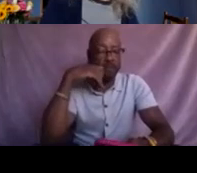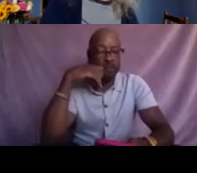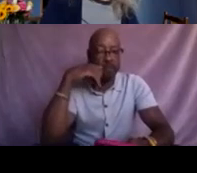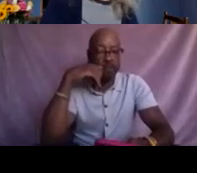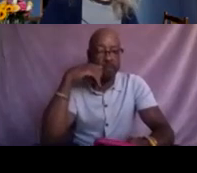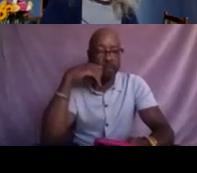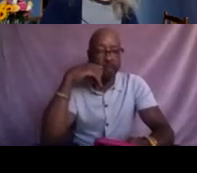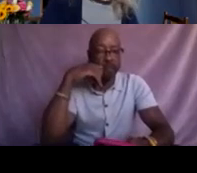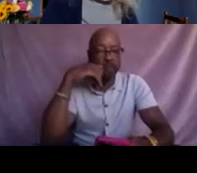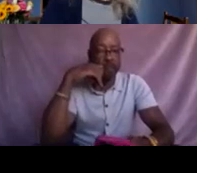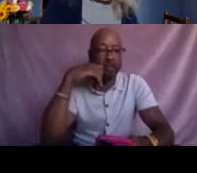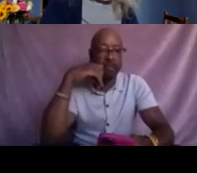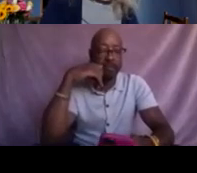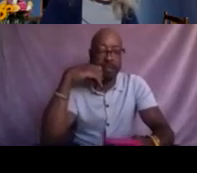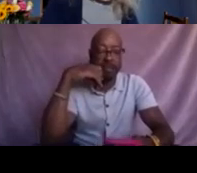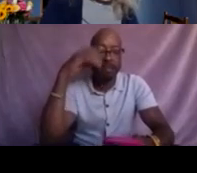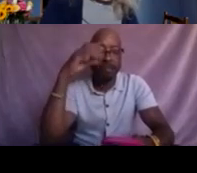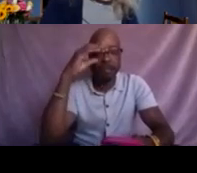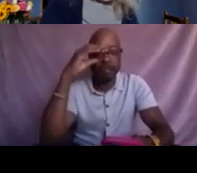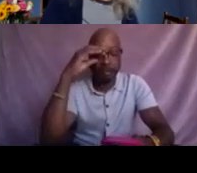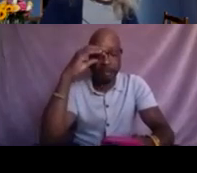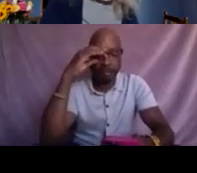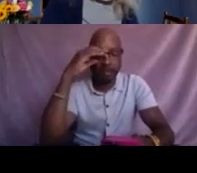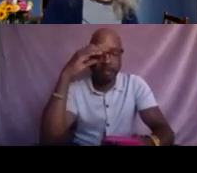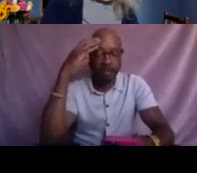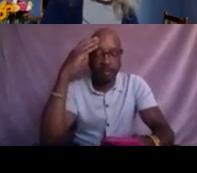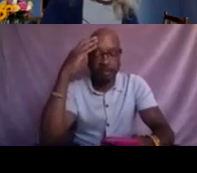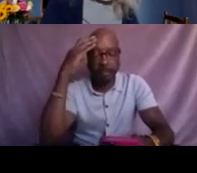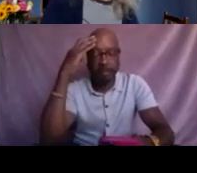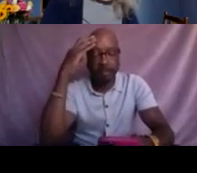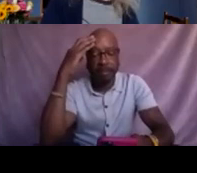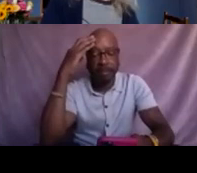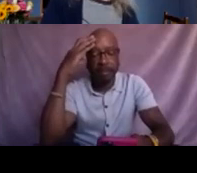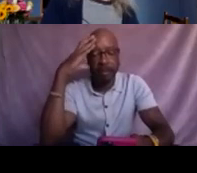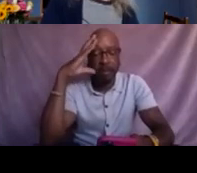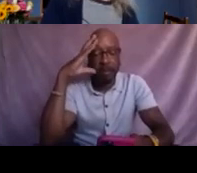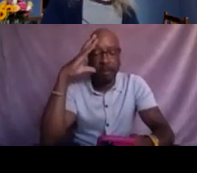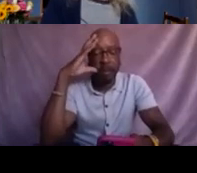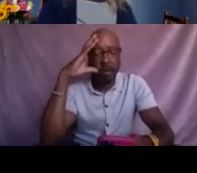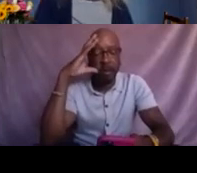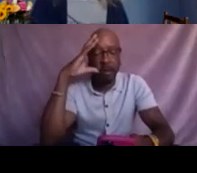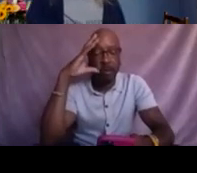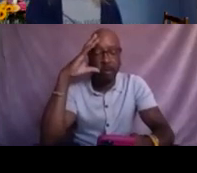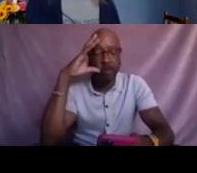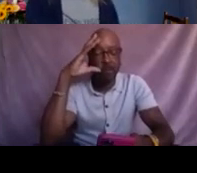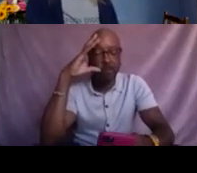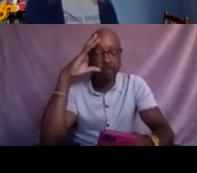Synergy to enroll your students for you. The thing about the integration to know is that